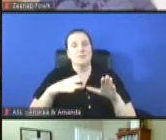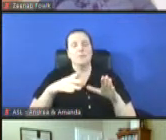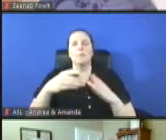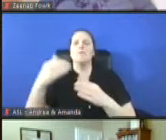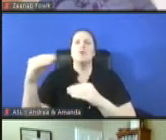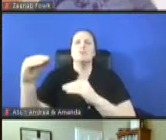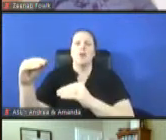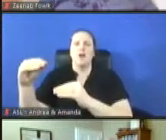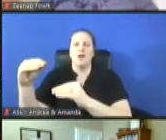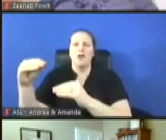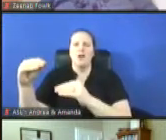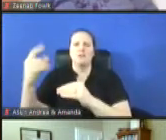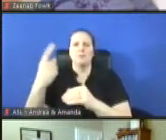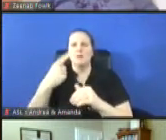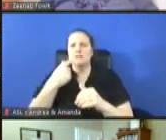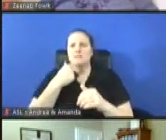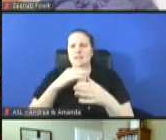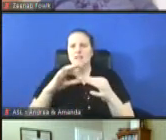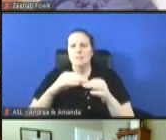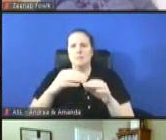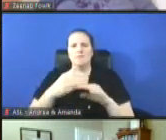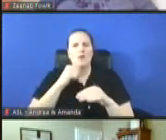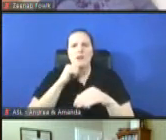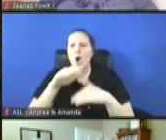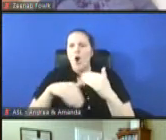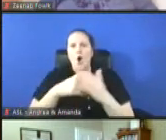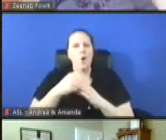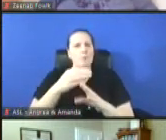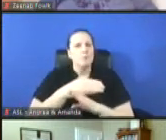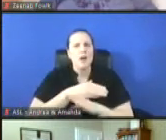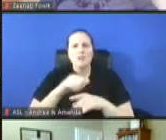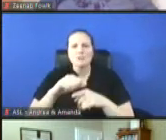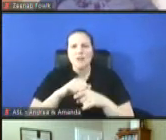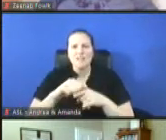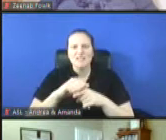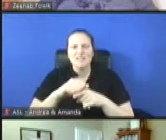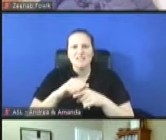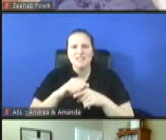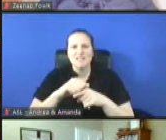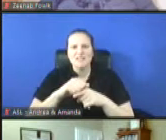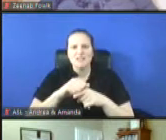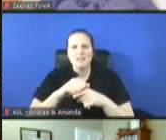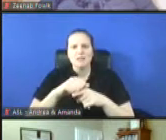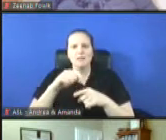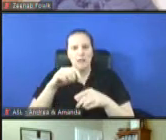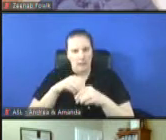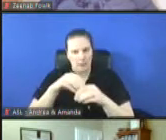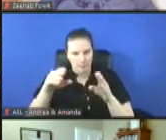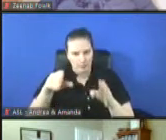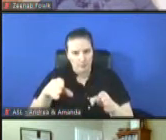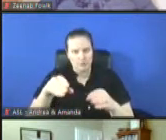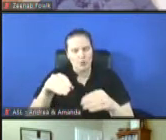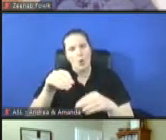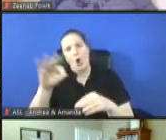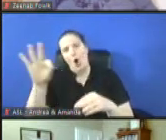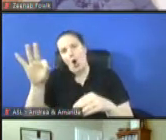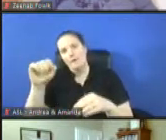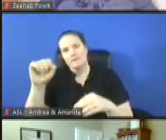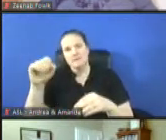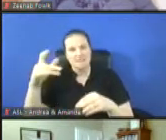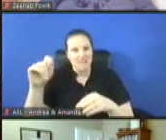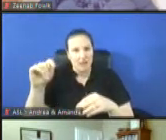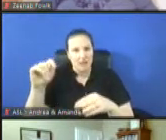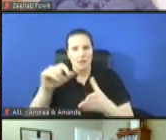think someone had mentioned before, not all of our prior trainings, particularly the ones that were in person or off-site,